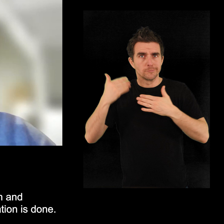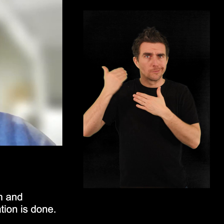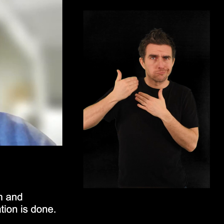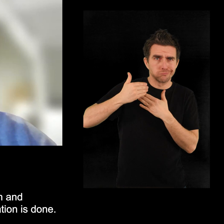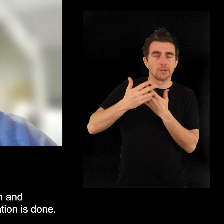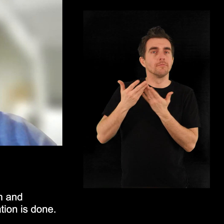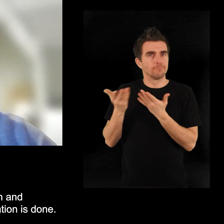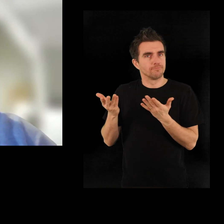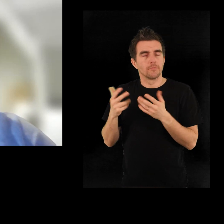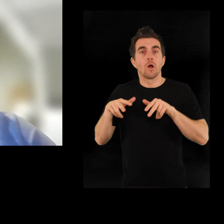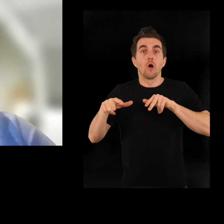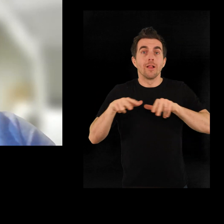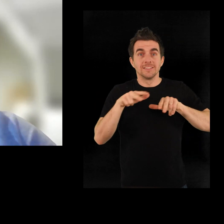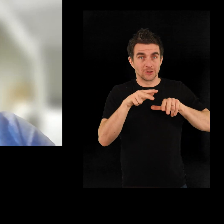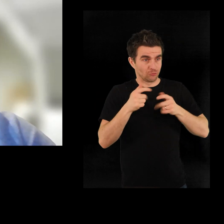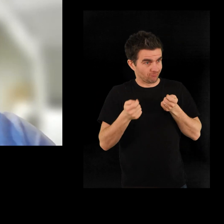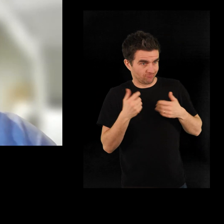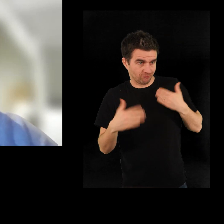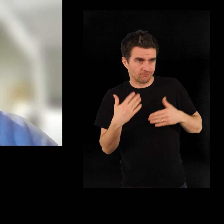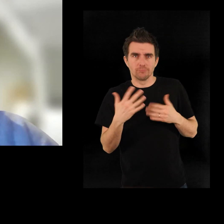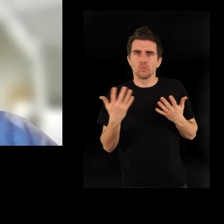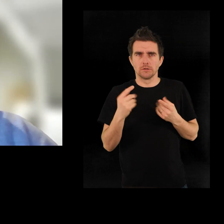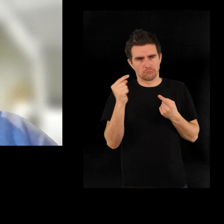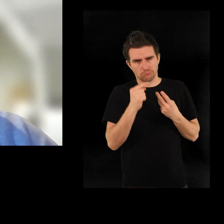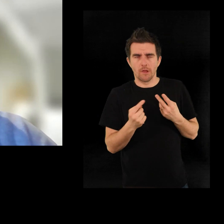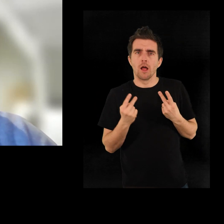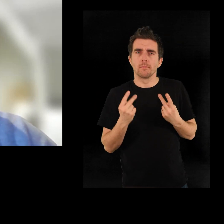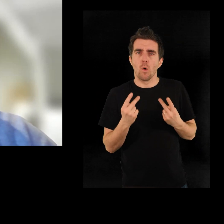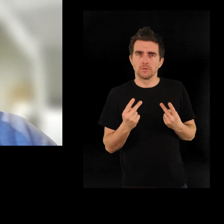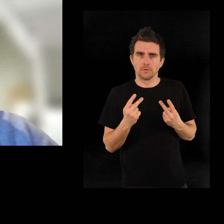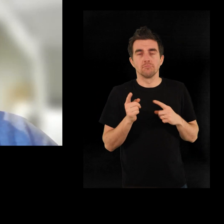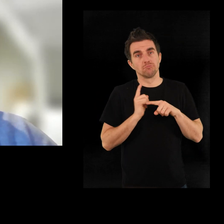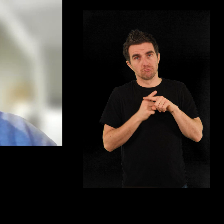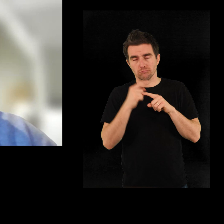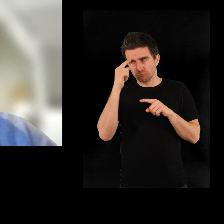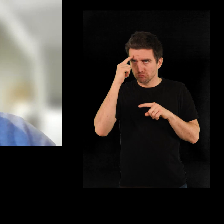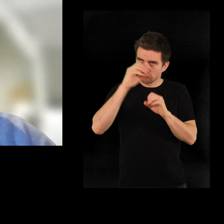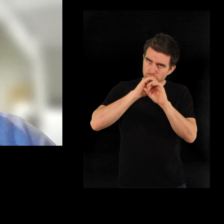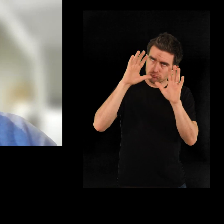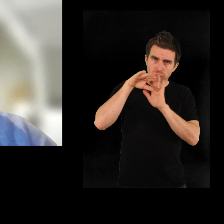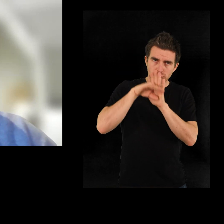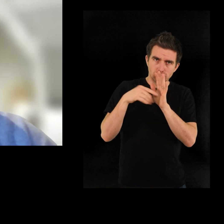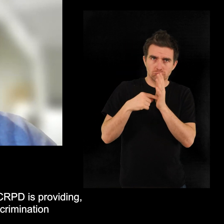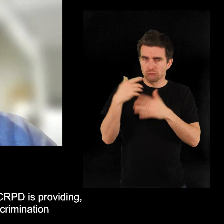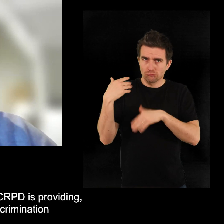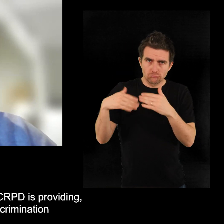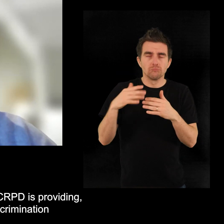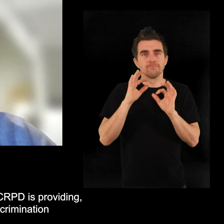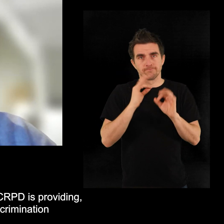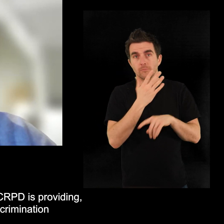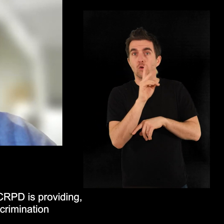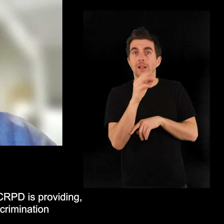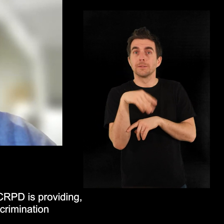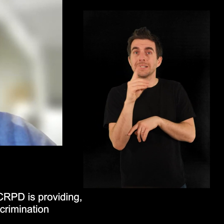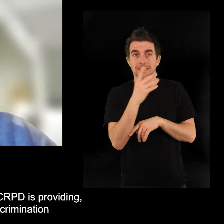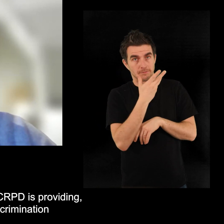done. The organization operates on values and principles borrowed from what